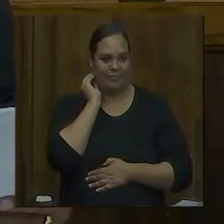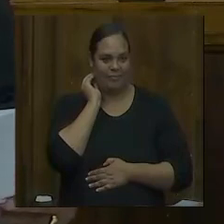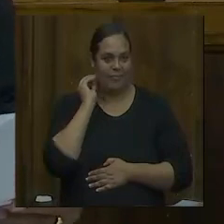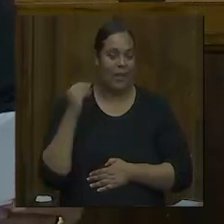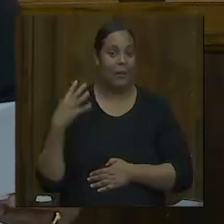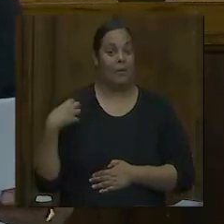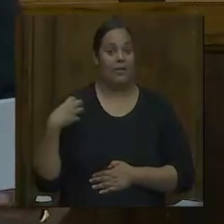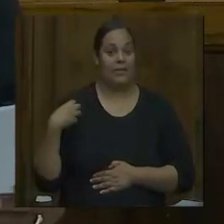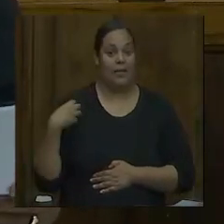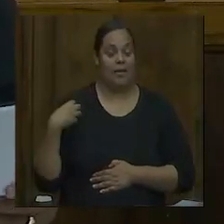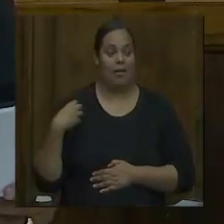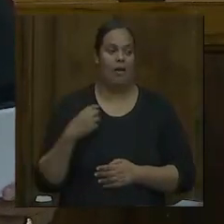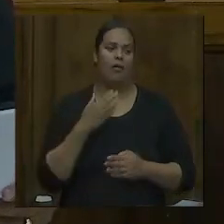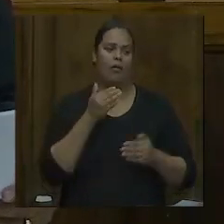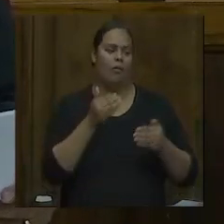Minister Marais. Order.